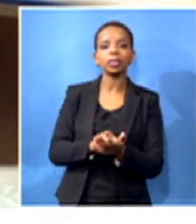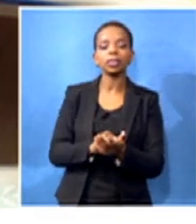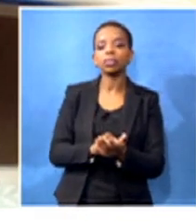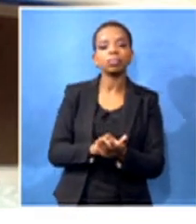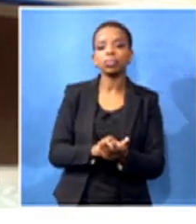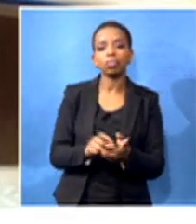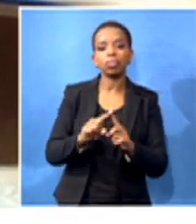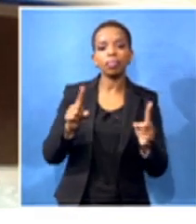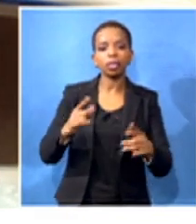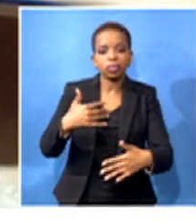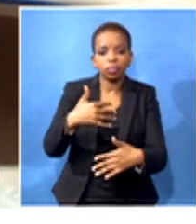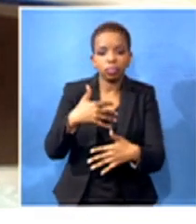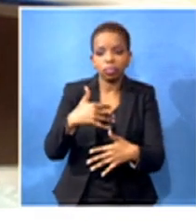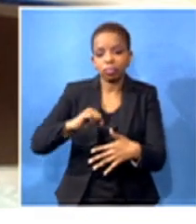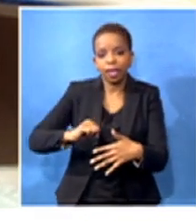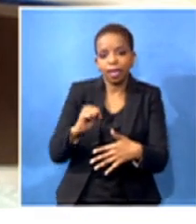another,